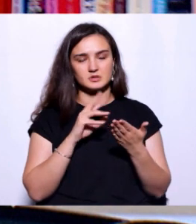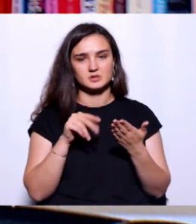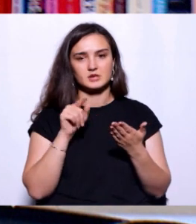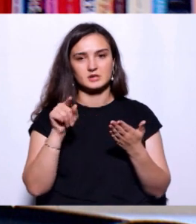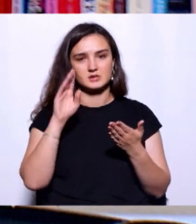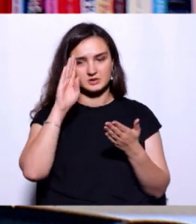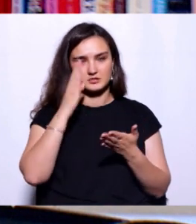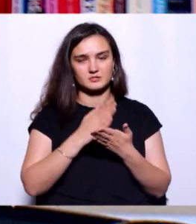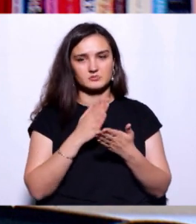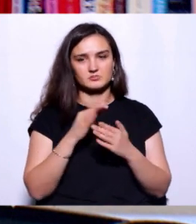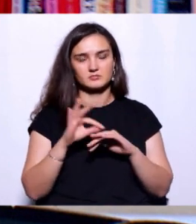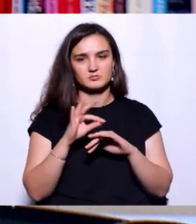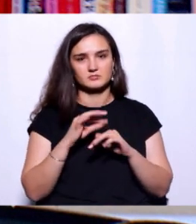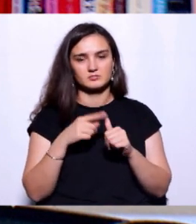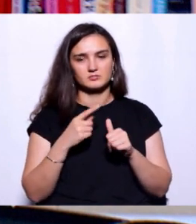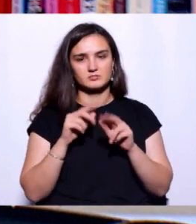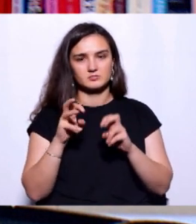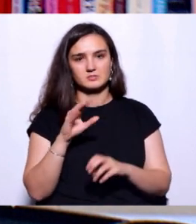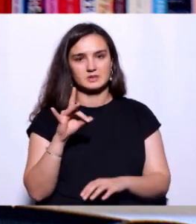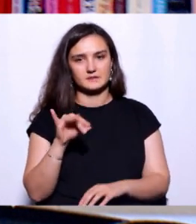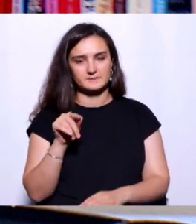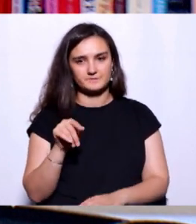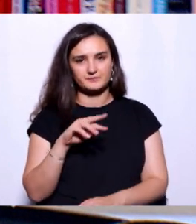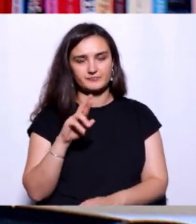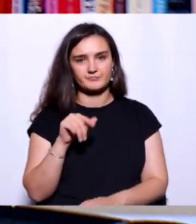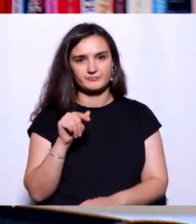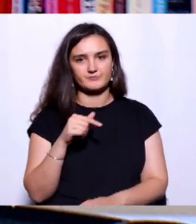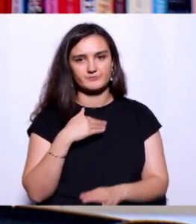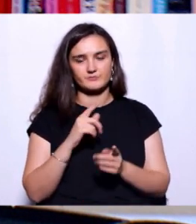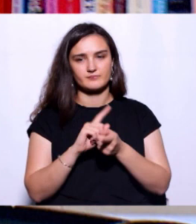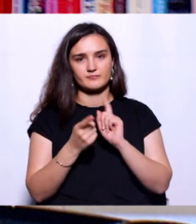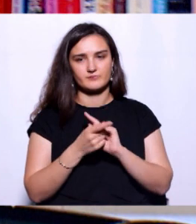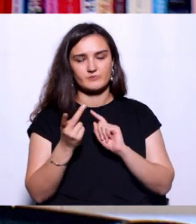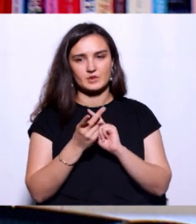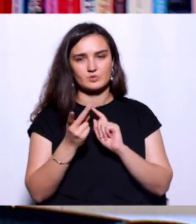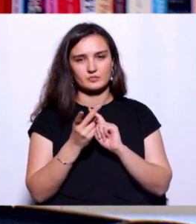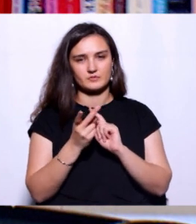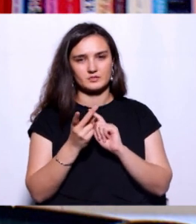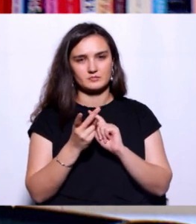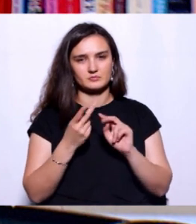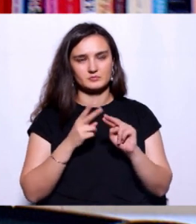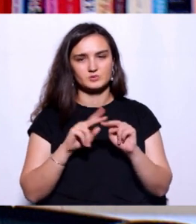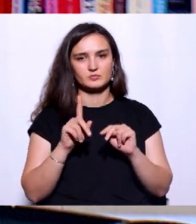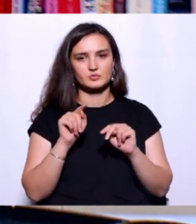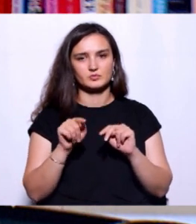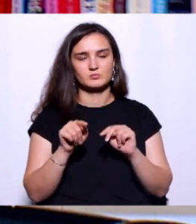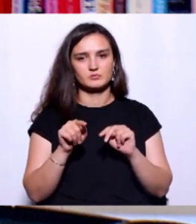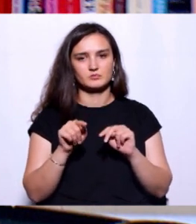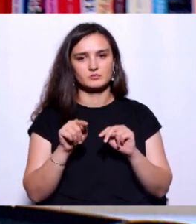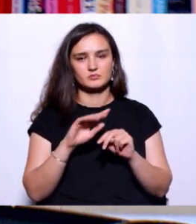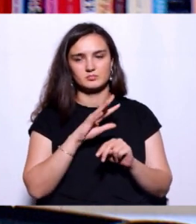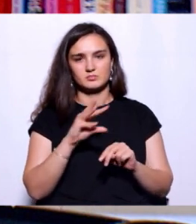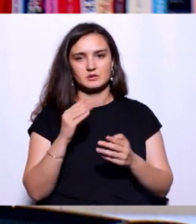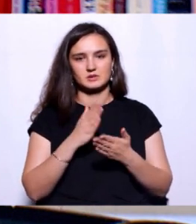and he has a wife named Mary. And Great. We change them both to he because they are both